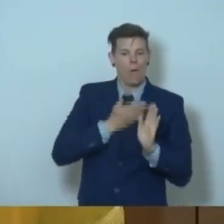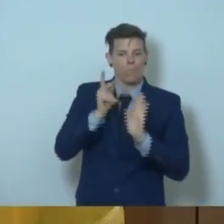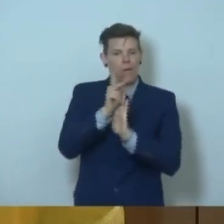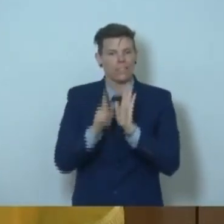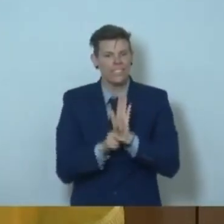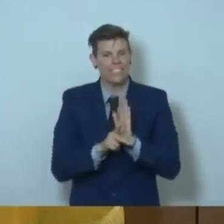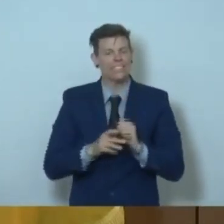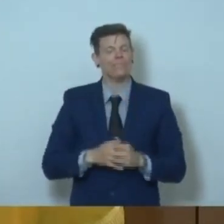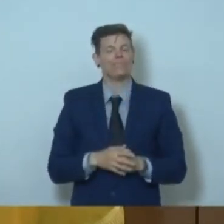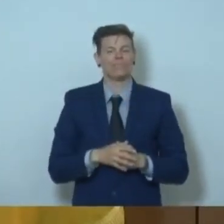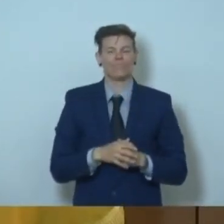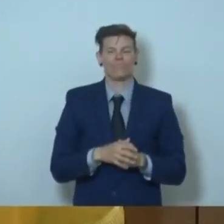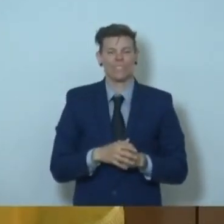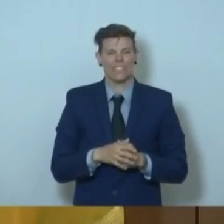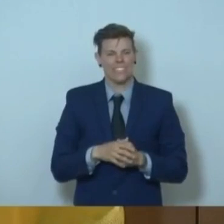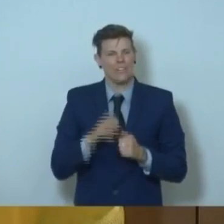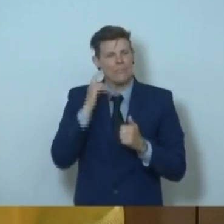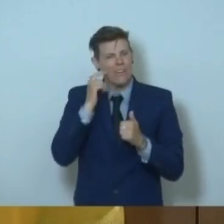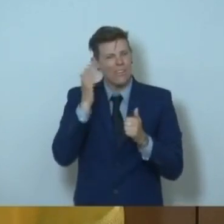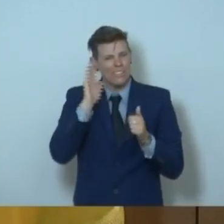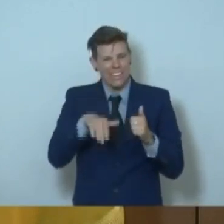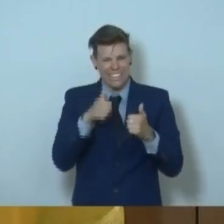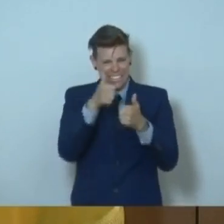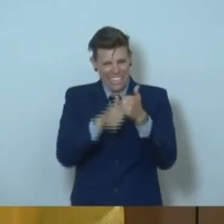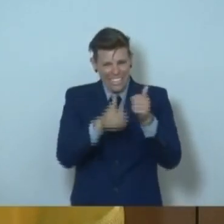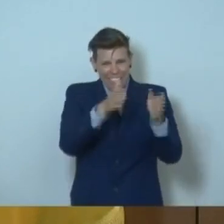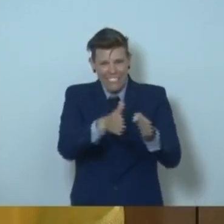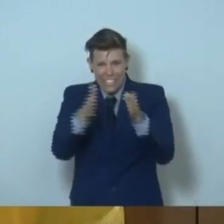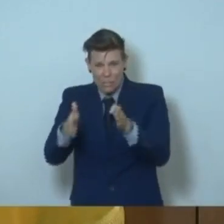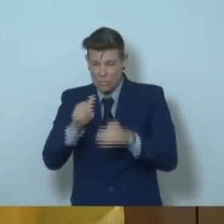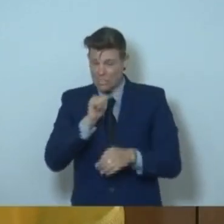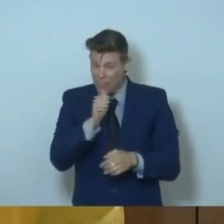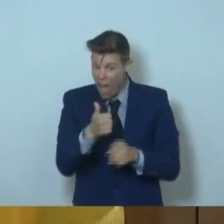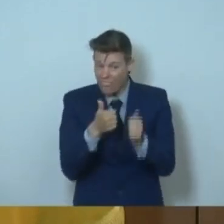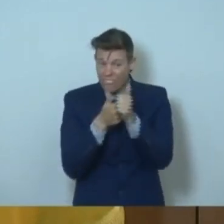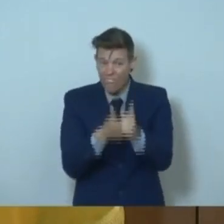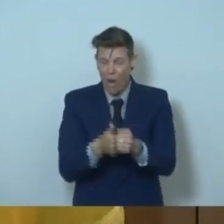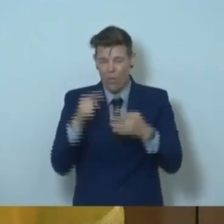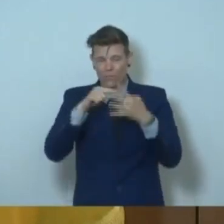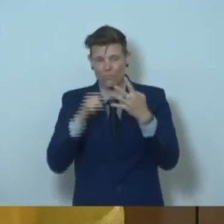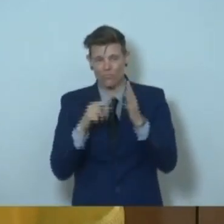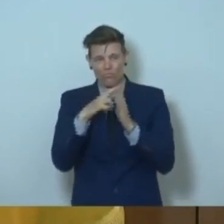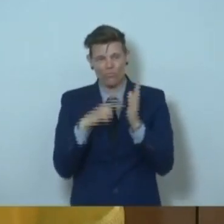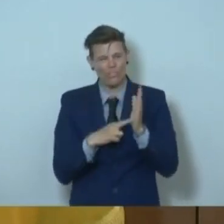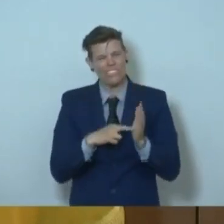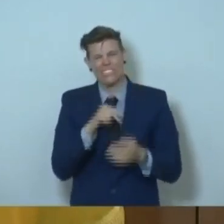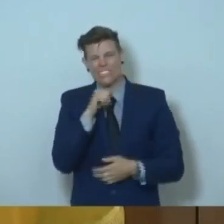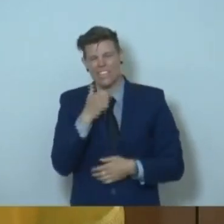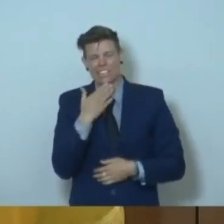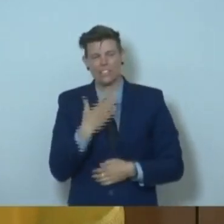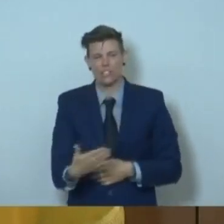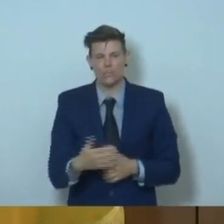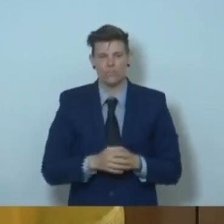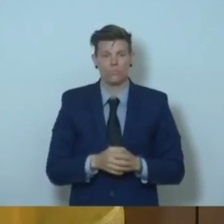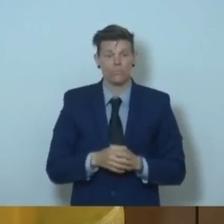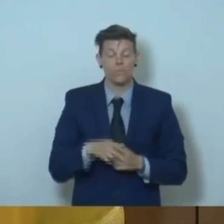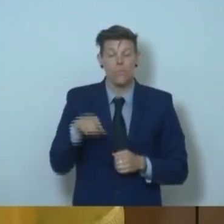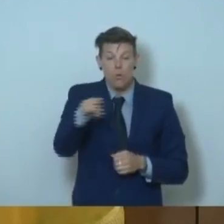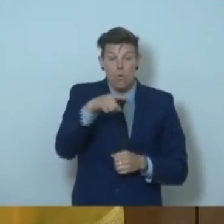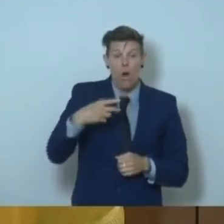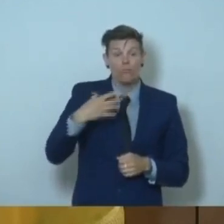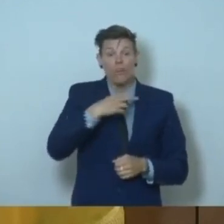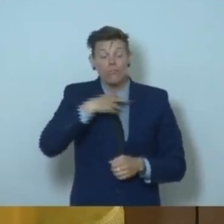when individuals aren't helping us adhere to those policies, or we have containment or high-risk areas that we